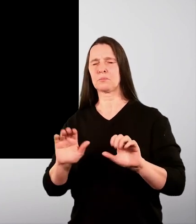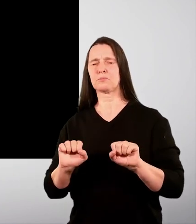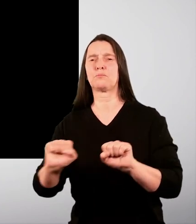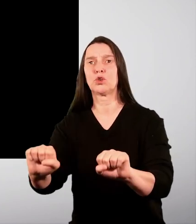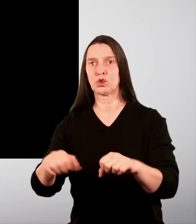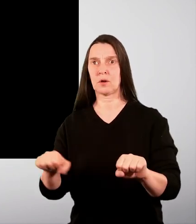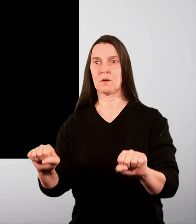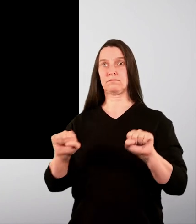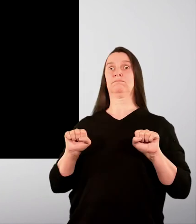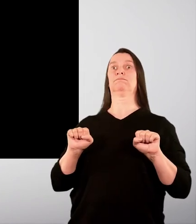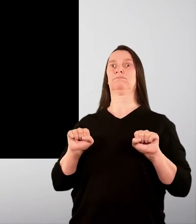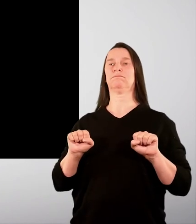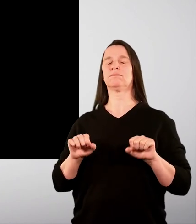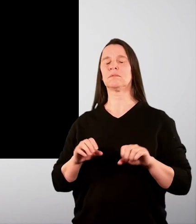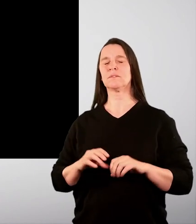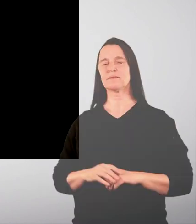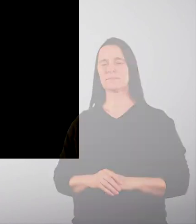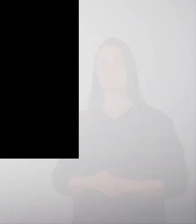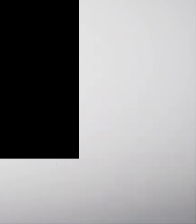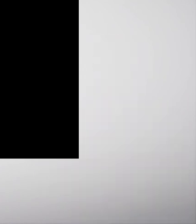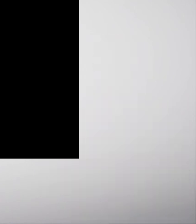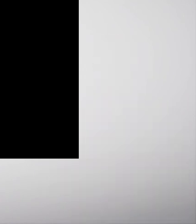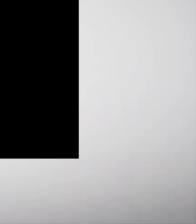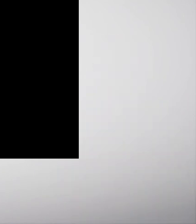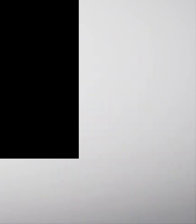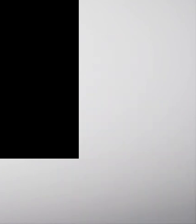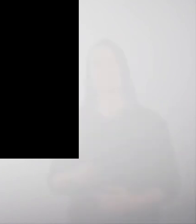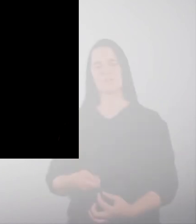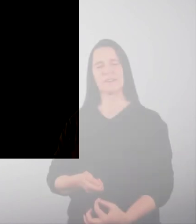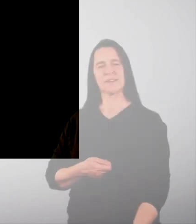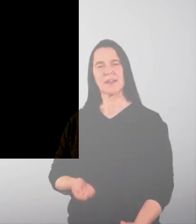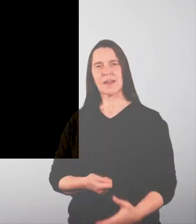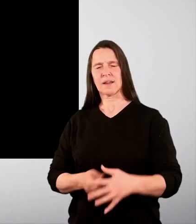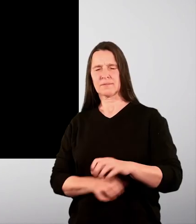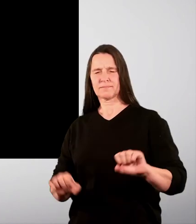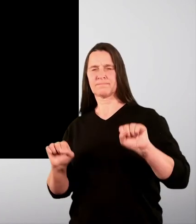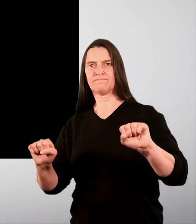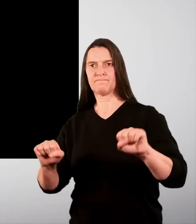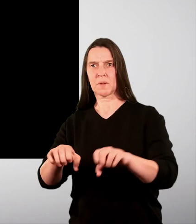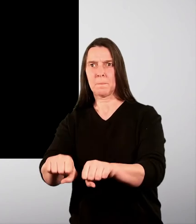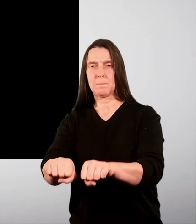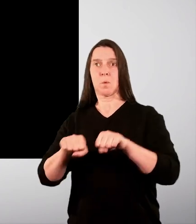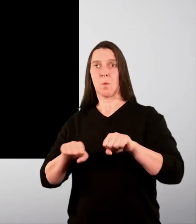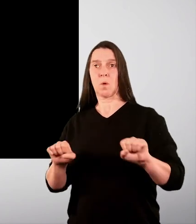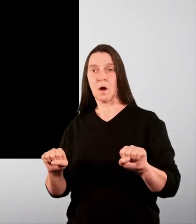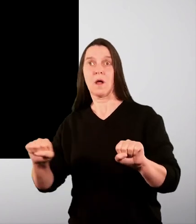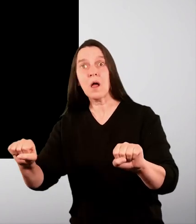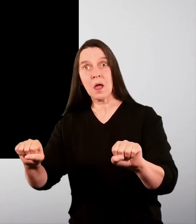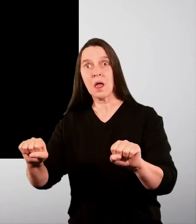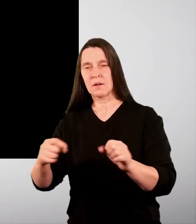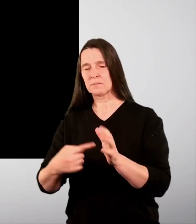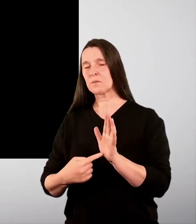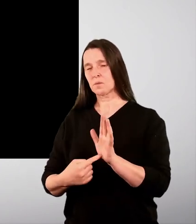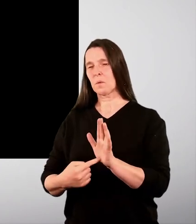and one for when the attacker pushes the cane into you. Cane defense, attacker pulls. Demonstration.